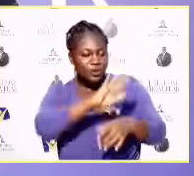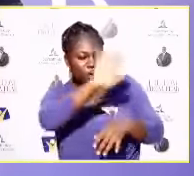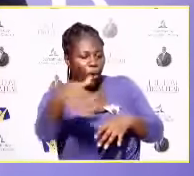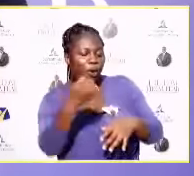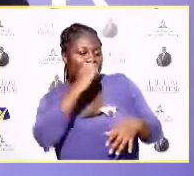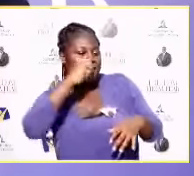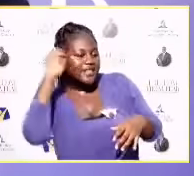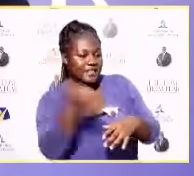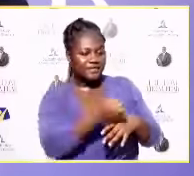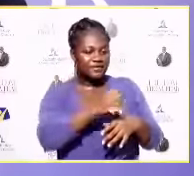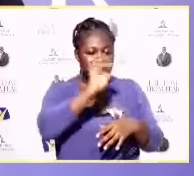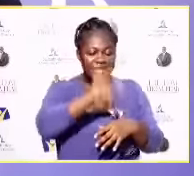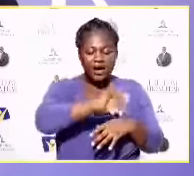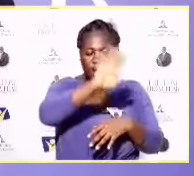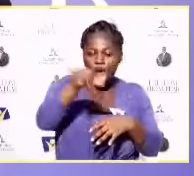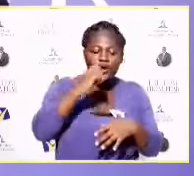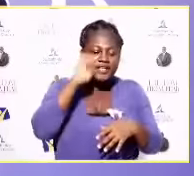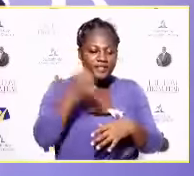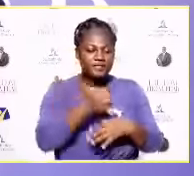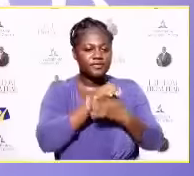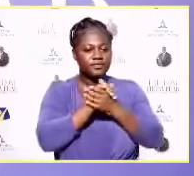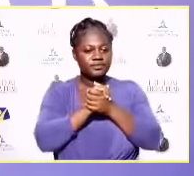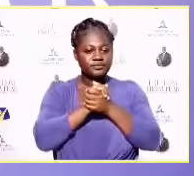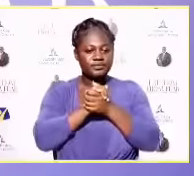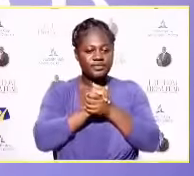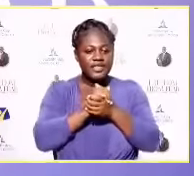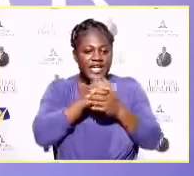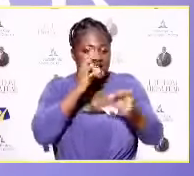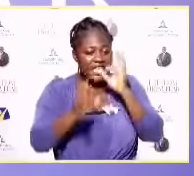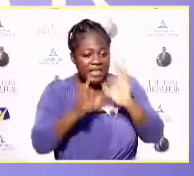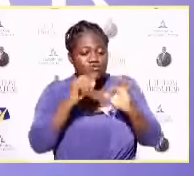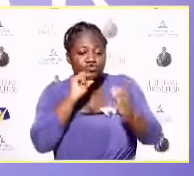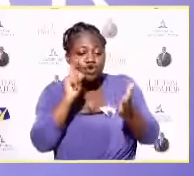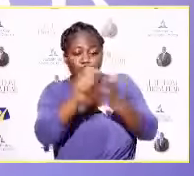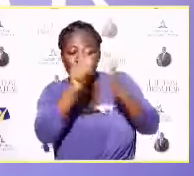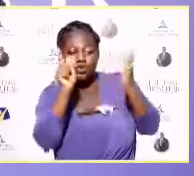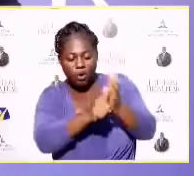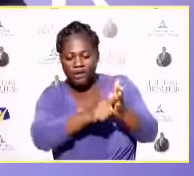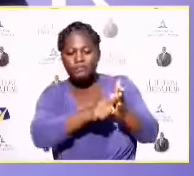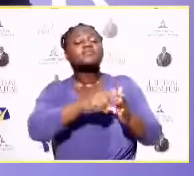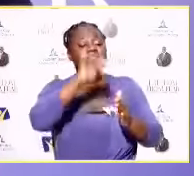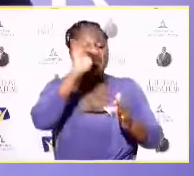If it's unlawful, it is wicked.